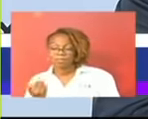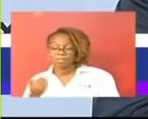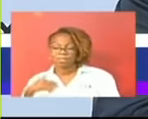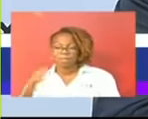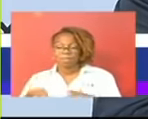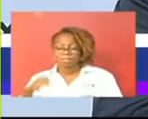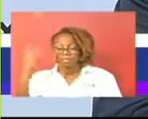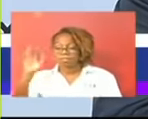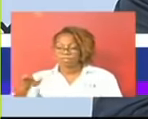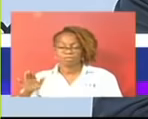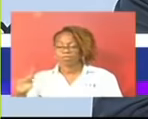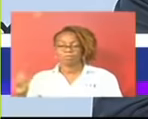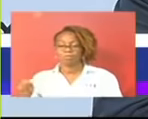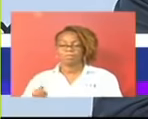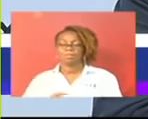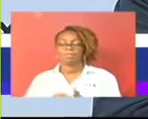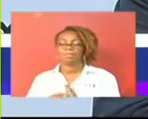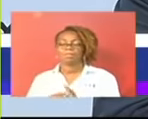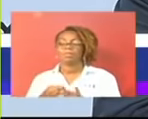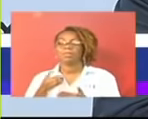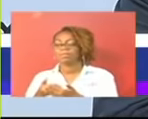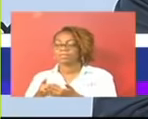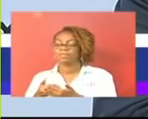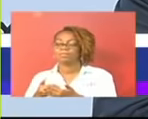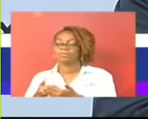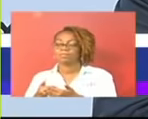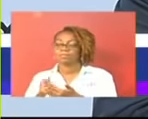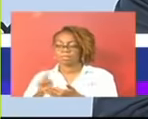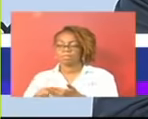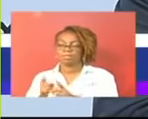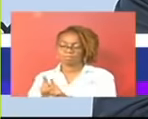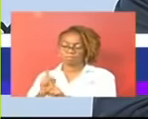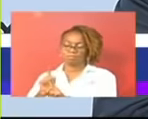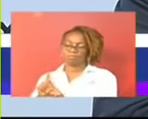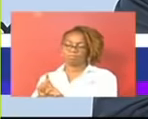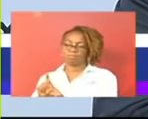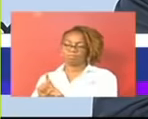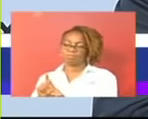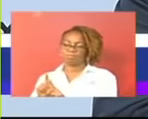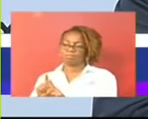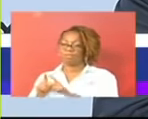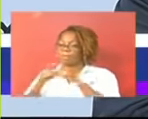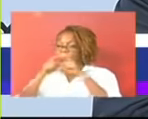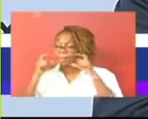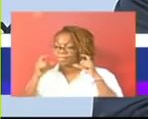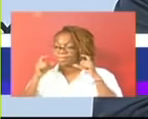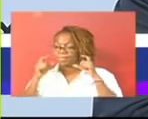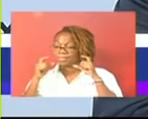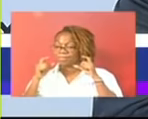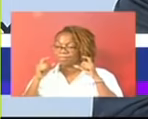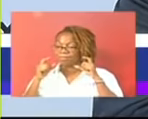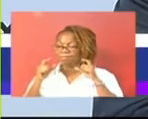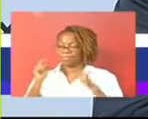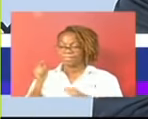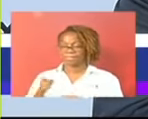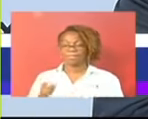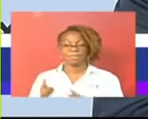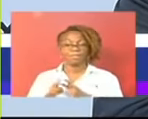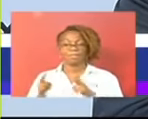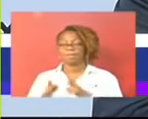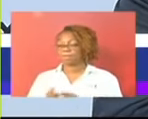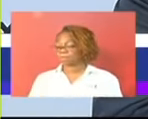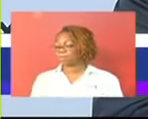distance. And of course, the wearing of the masks, which is mandatory at this point in time, continues to be a very key